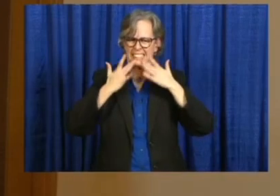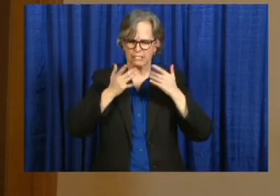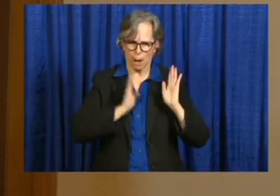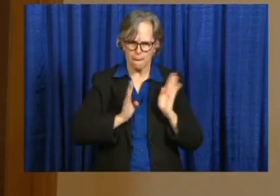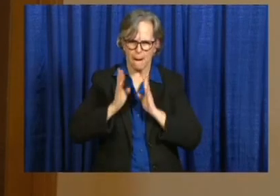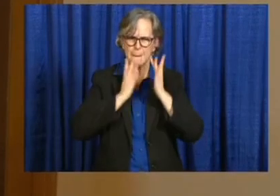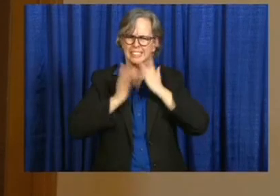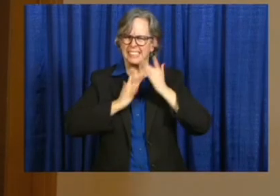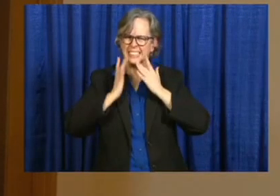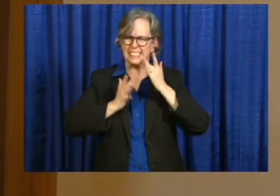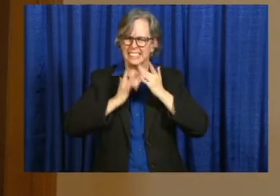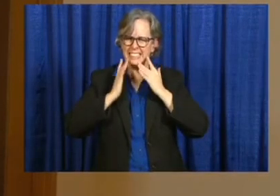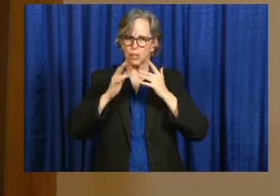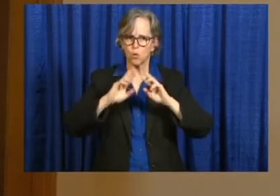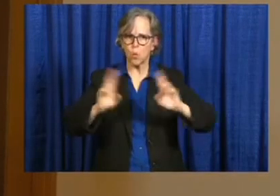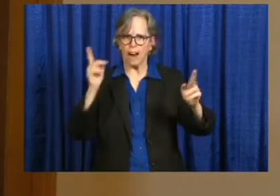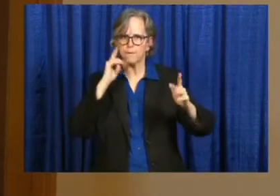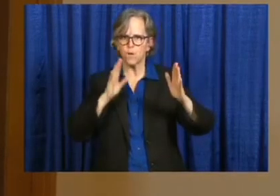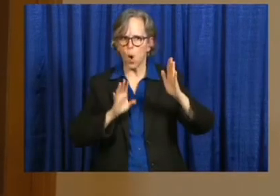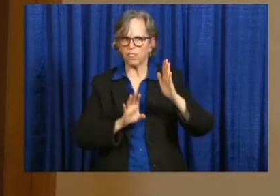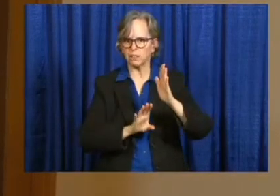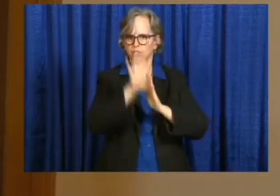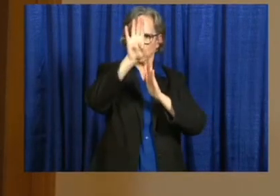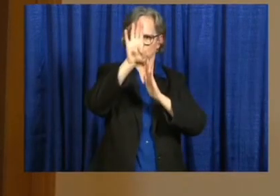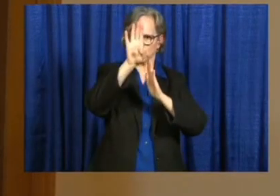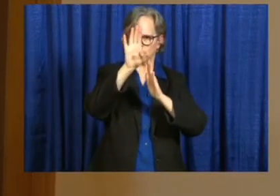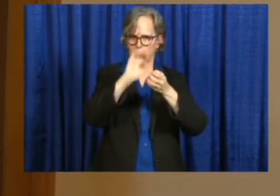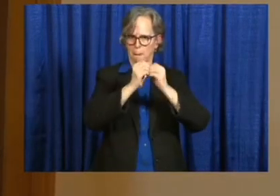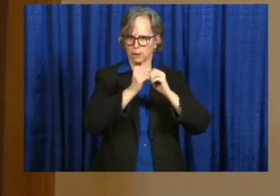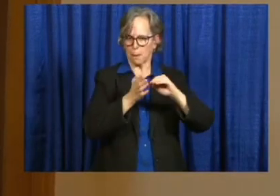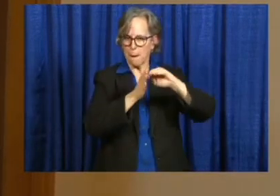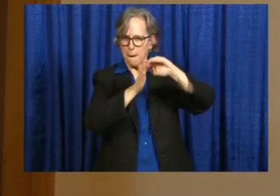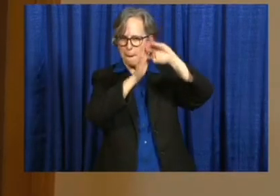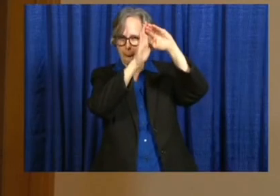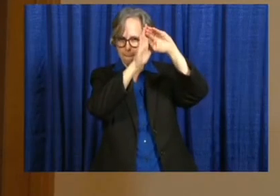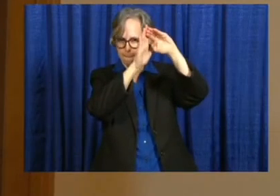will comment. Next slide, please.